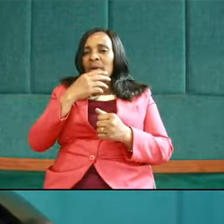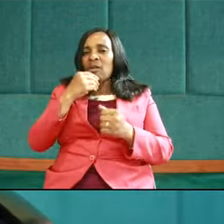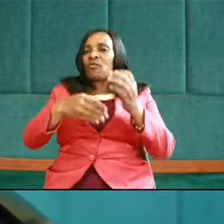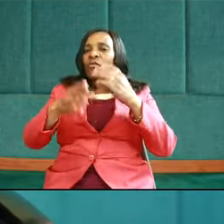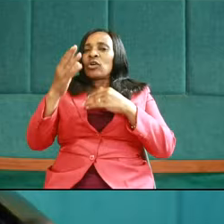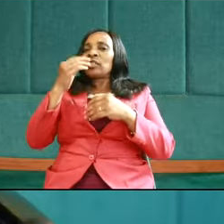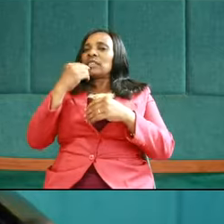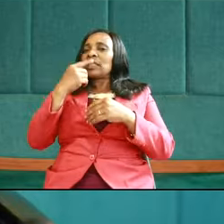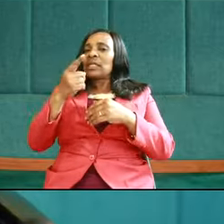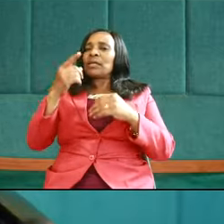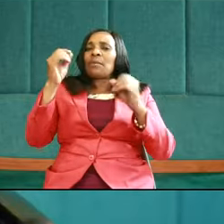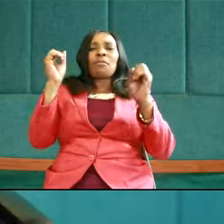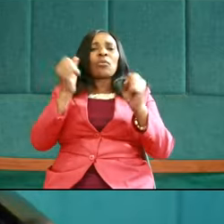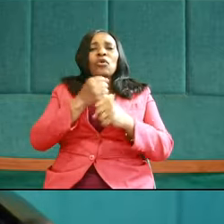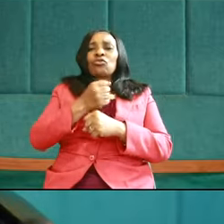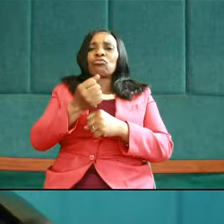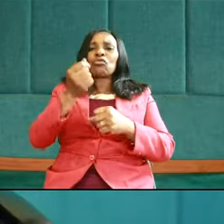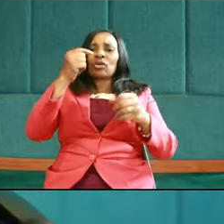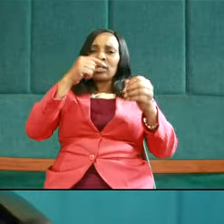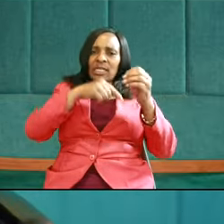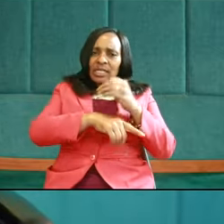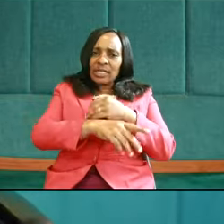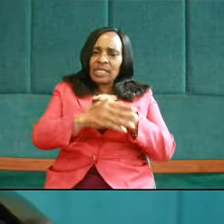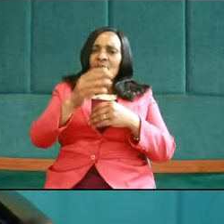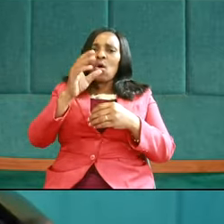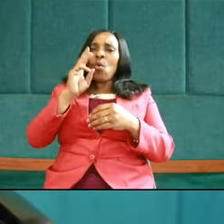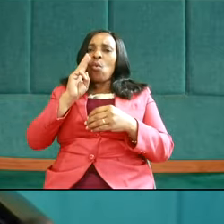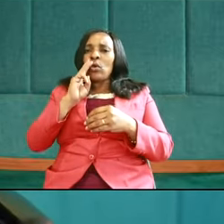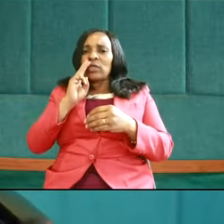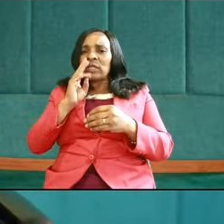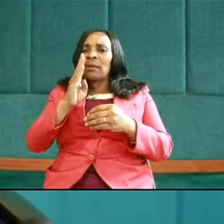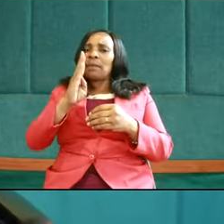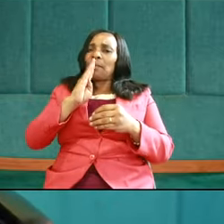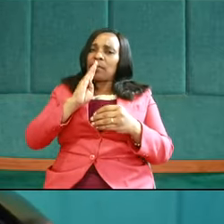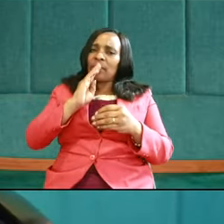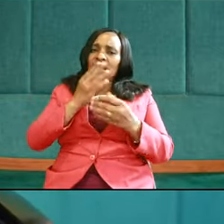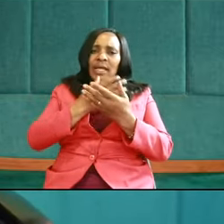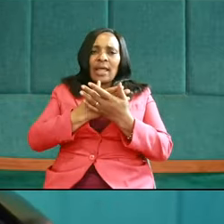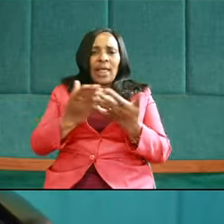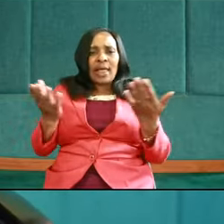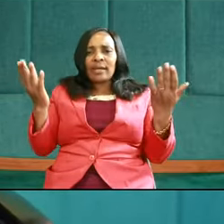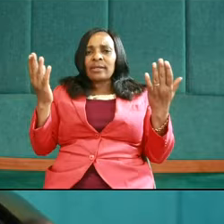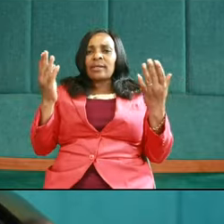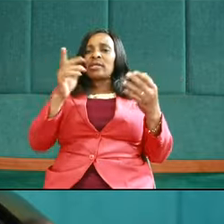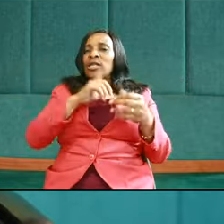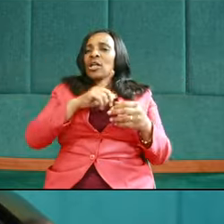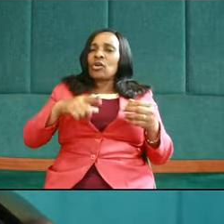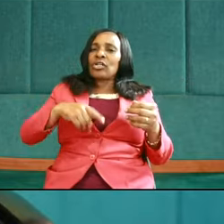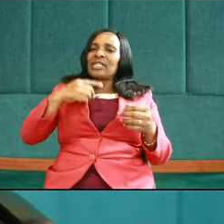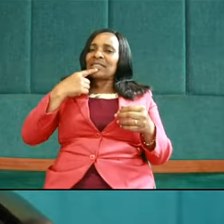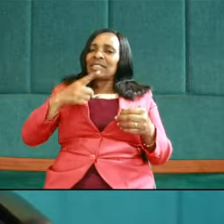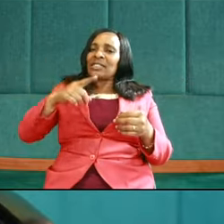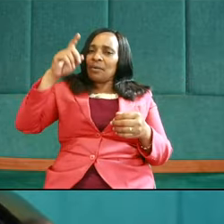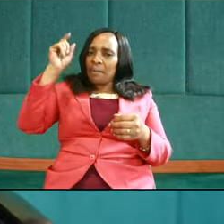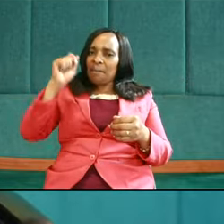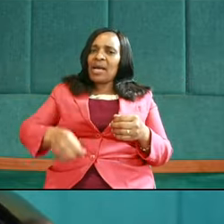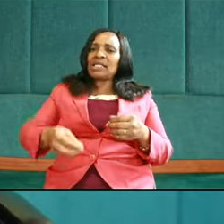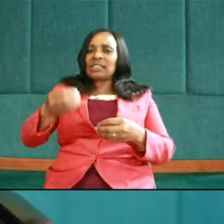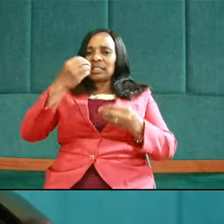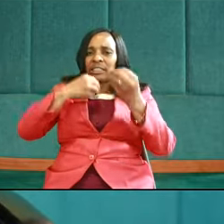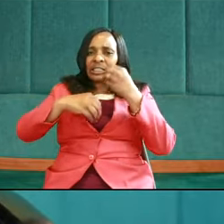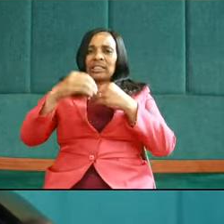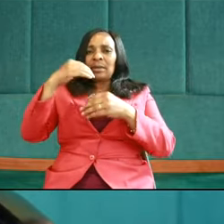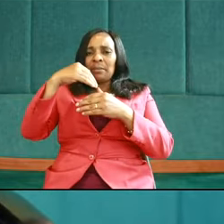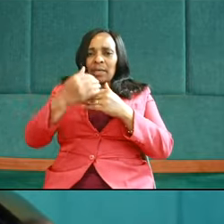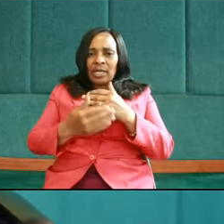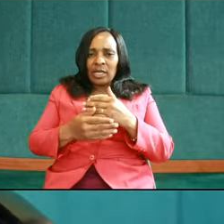"I cannot come, eat bread, or drink water with you, because the Lord said, 'You must not eat bread